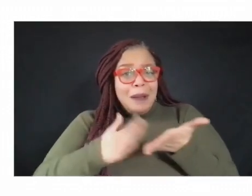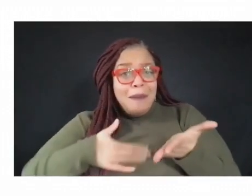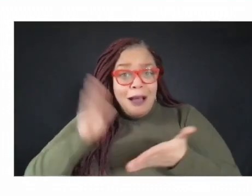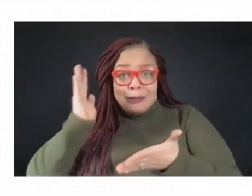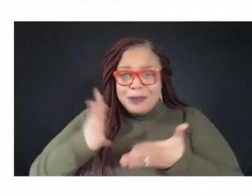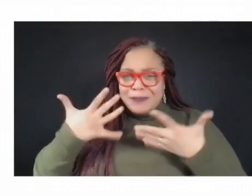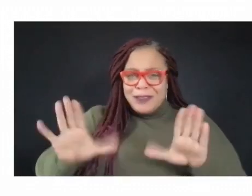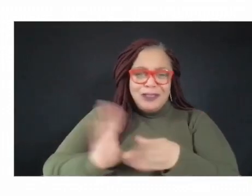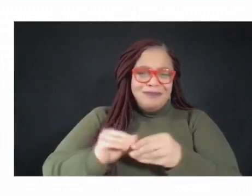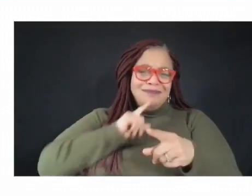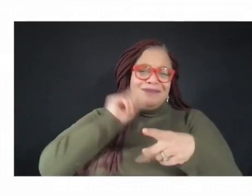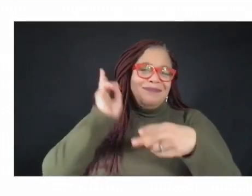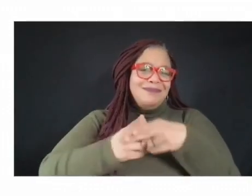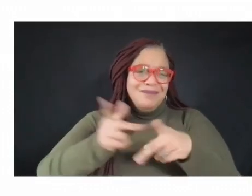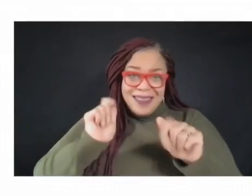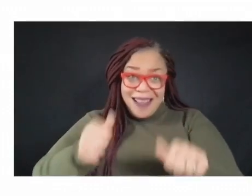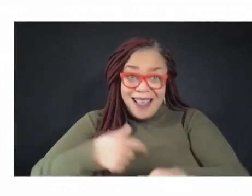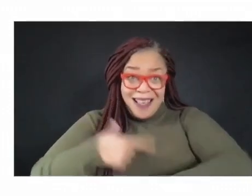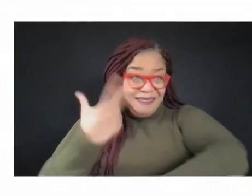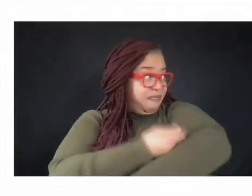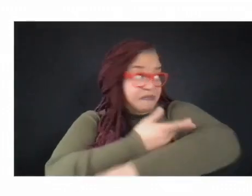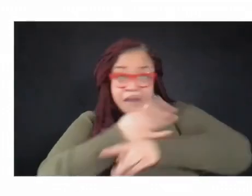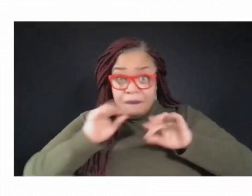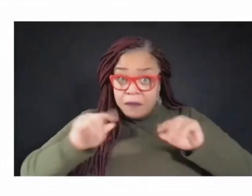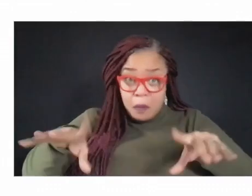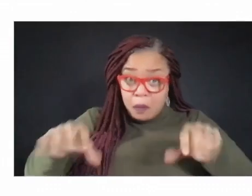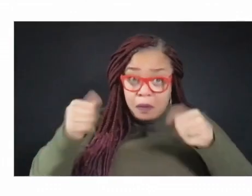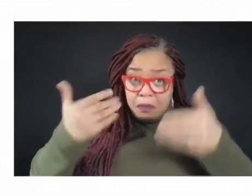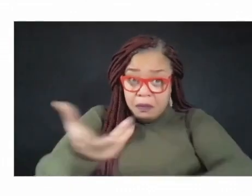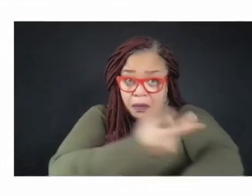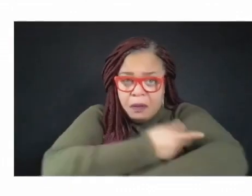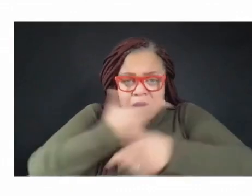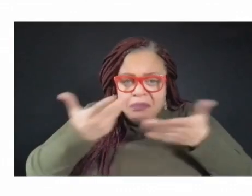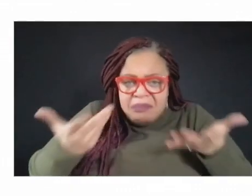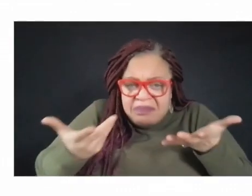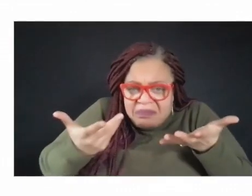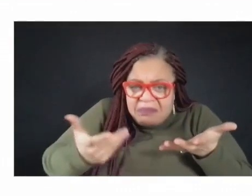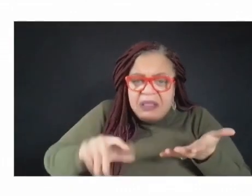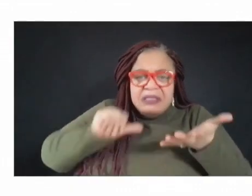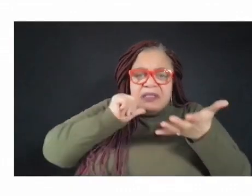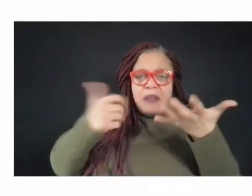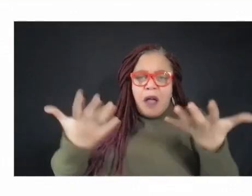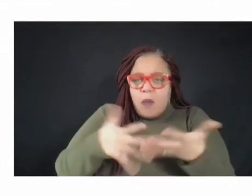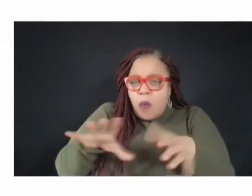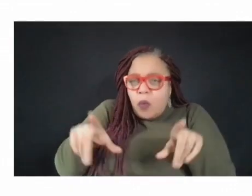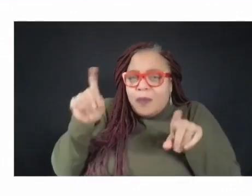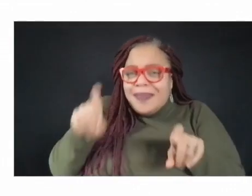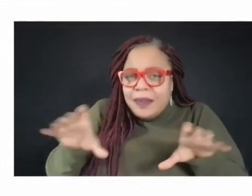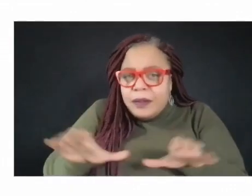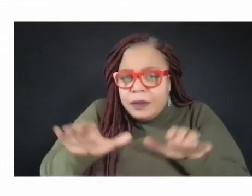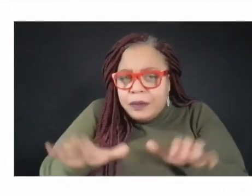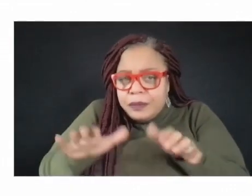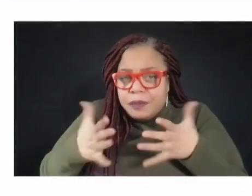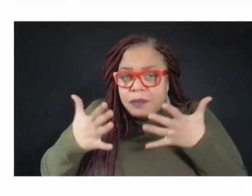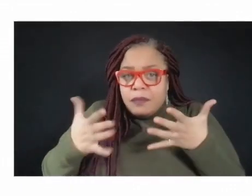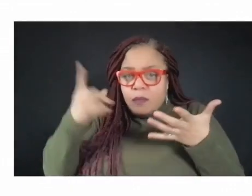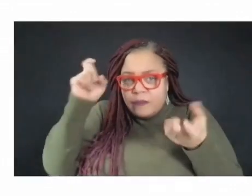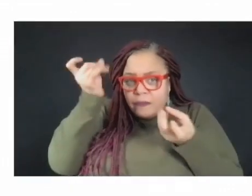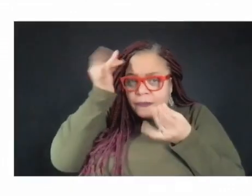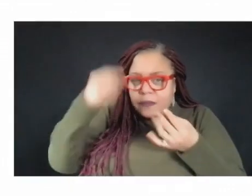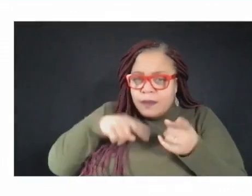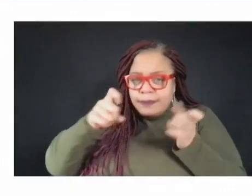think we recognize that one of the biggest things we've learned is that we don't know what we don't know when it comes to human behavior.